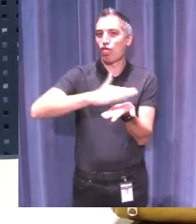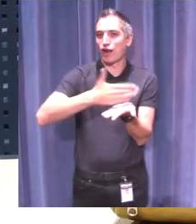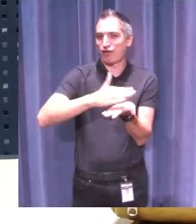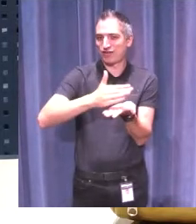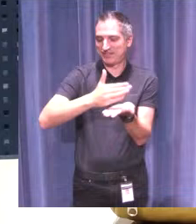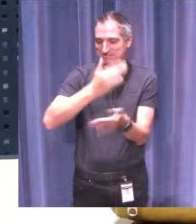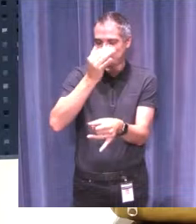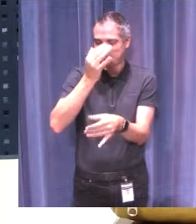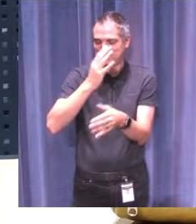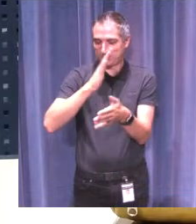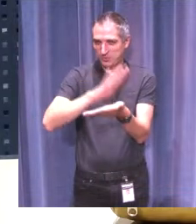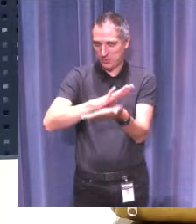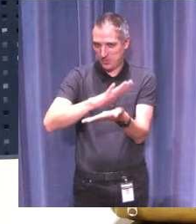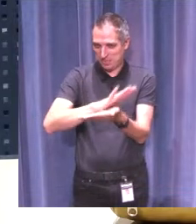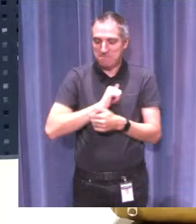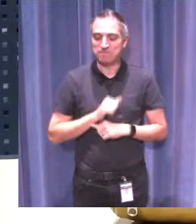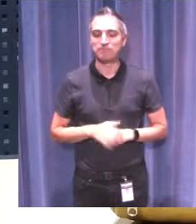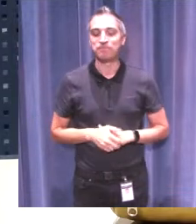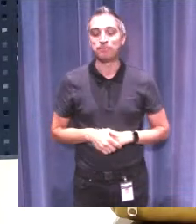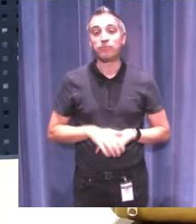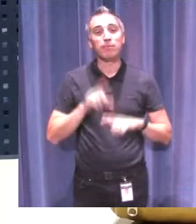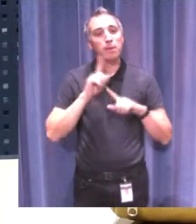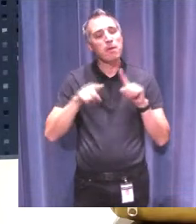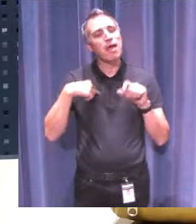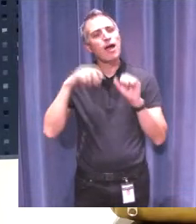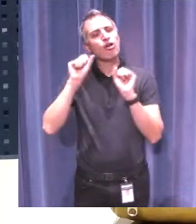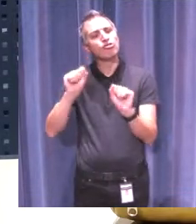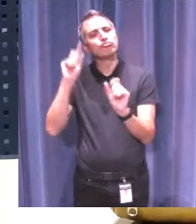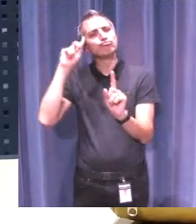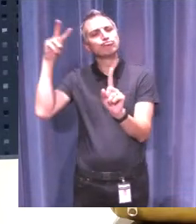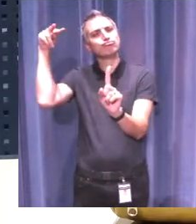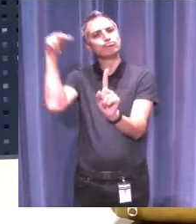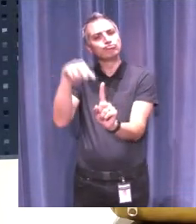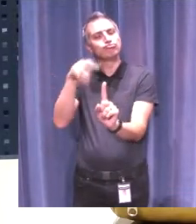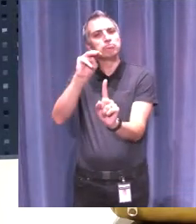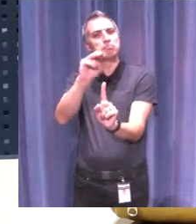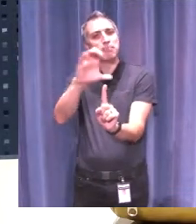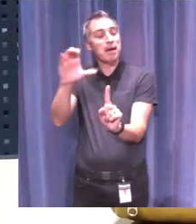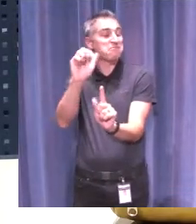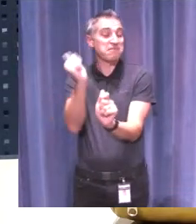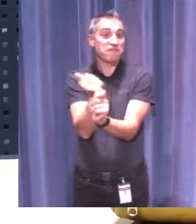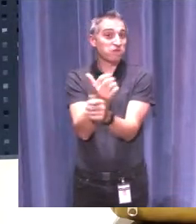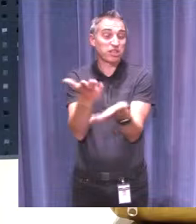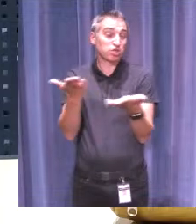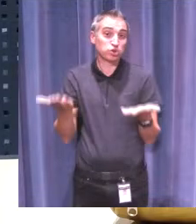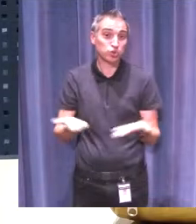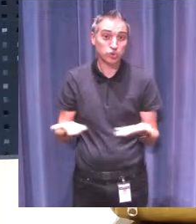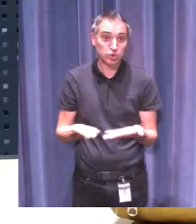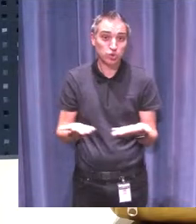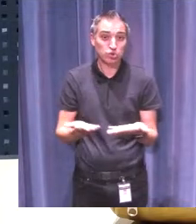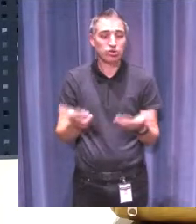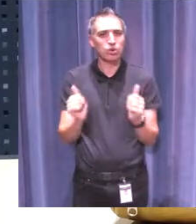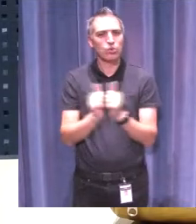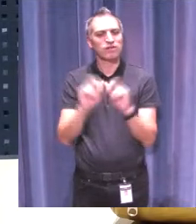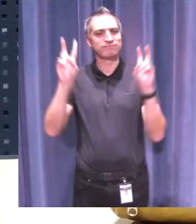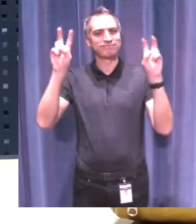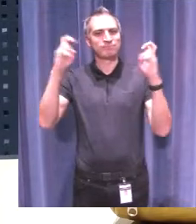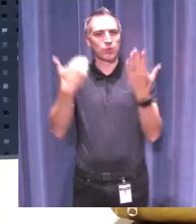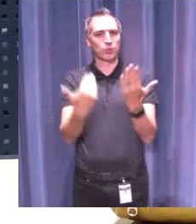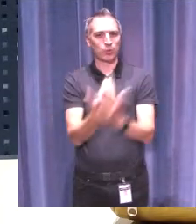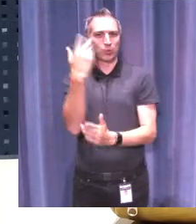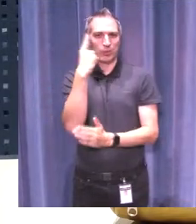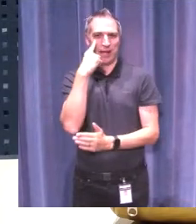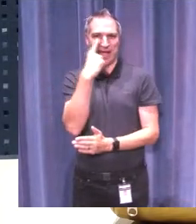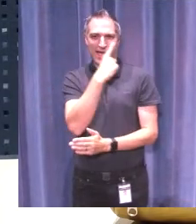But I would be able to view Mott and everything here with fresh eyes